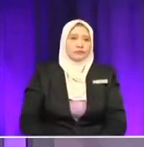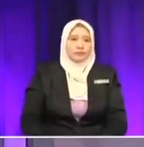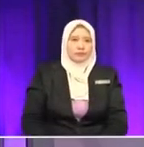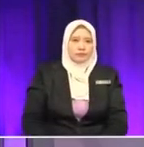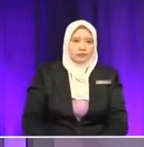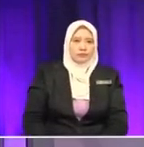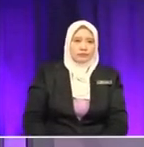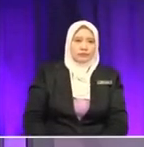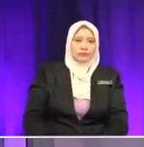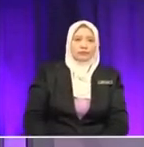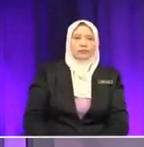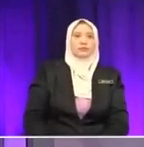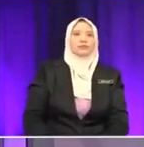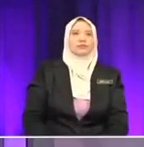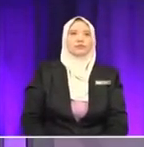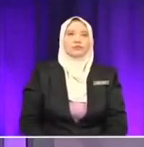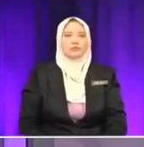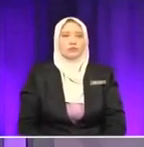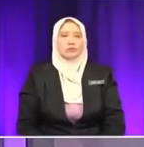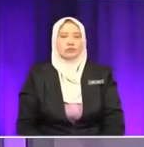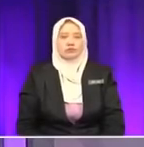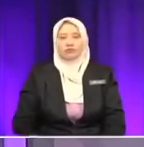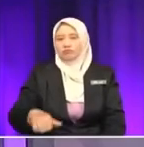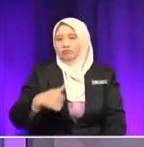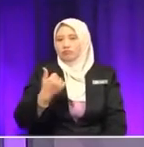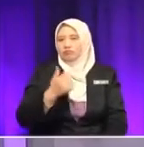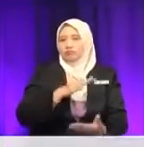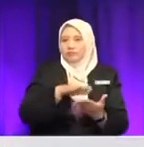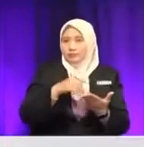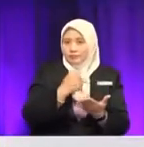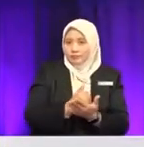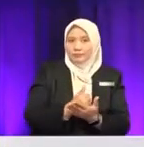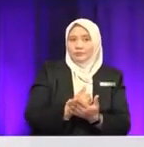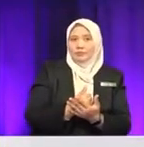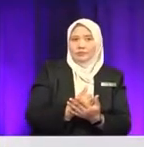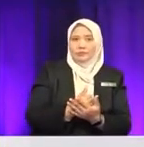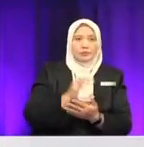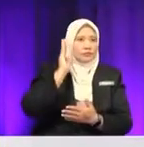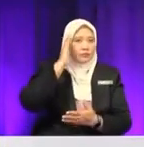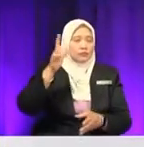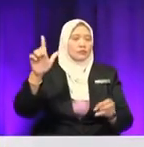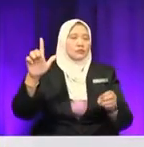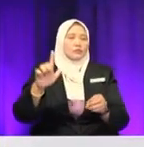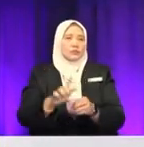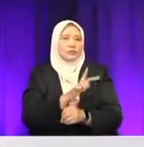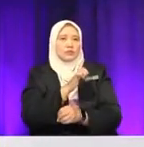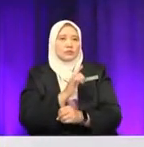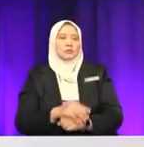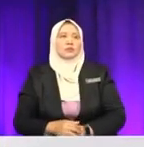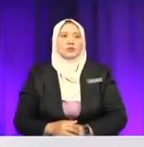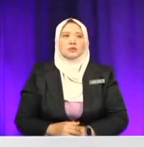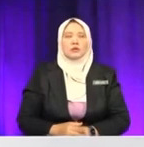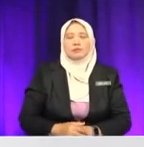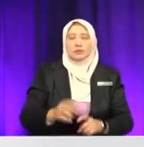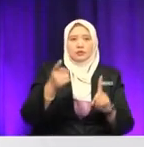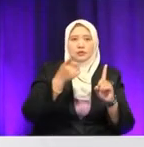Okay, so this is your model verb, people. Good job. So that has completed our first topic sentence. Okay. All